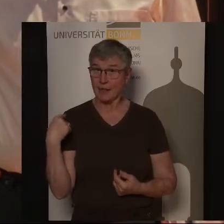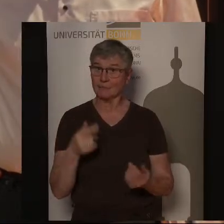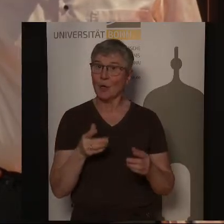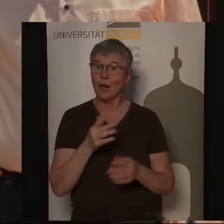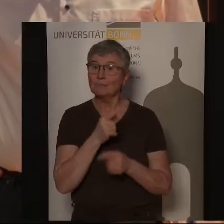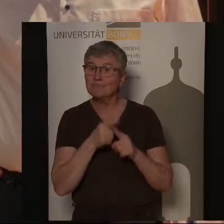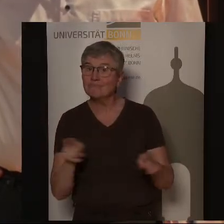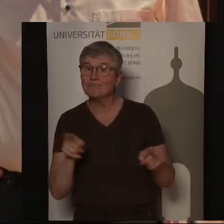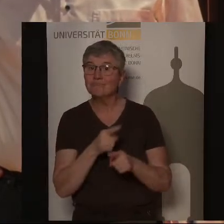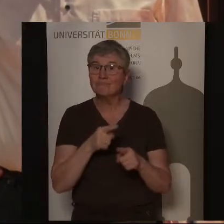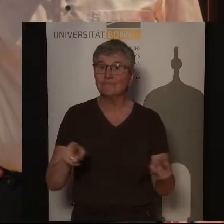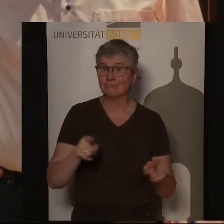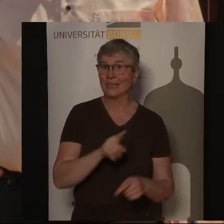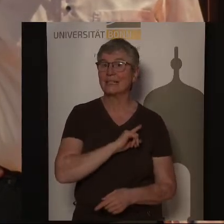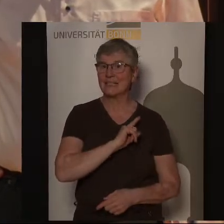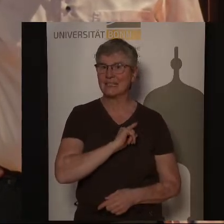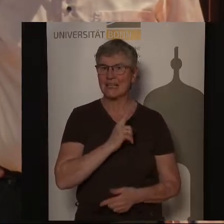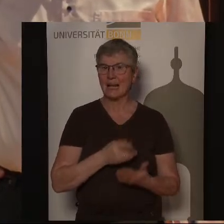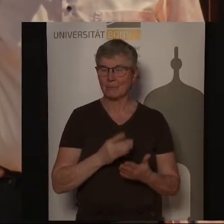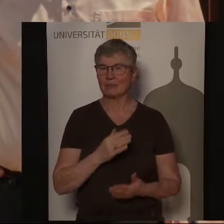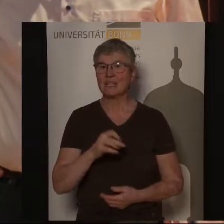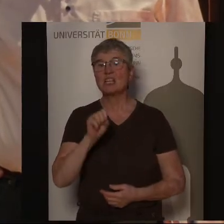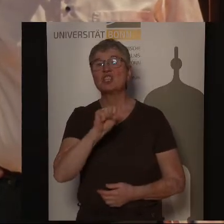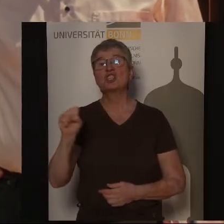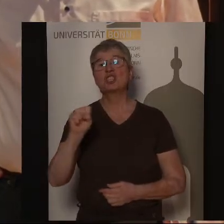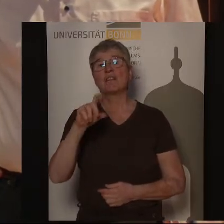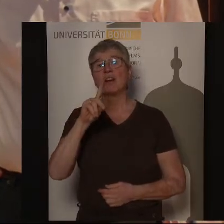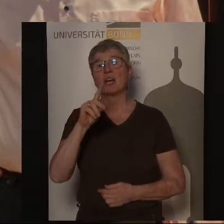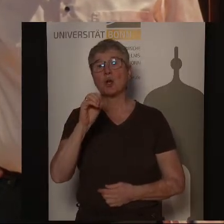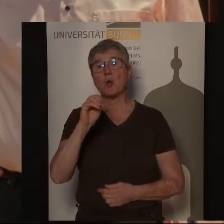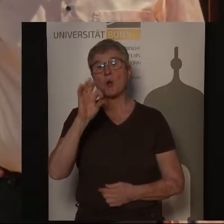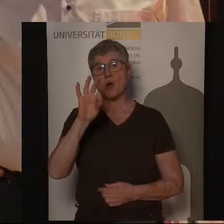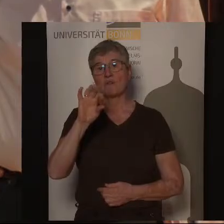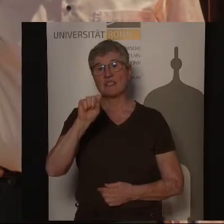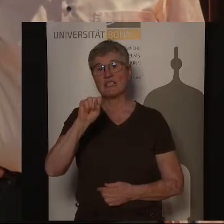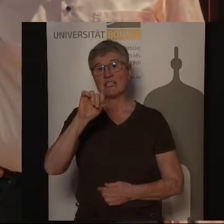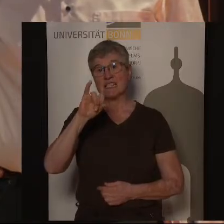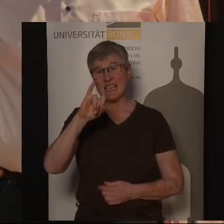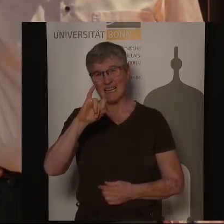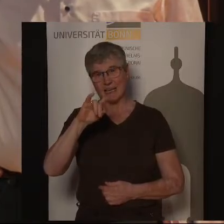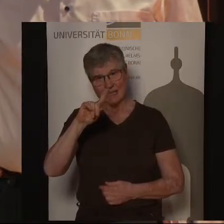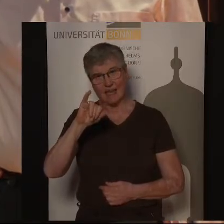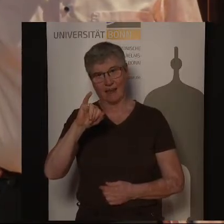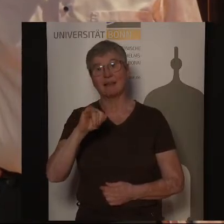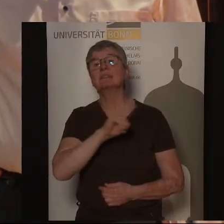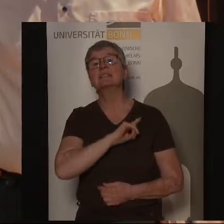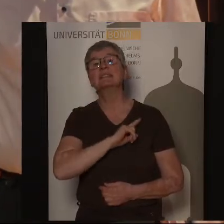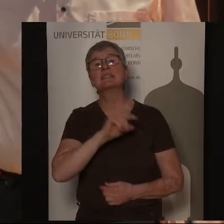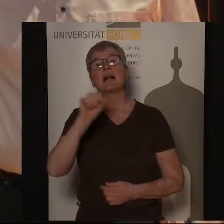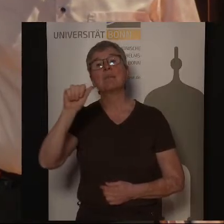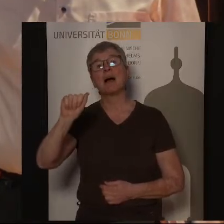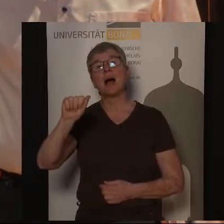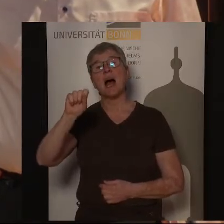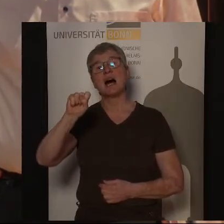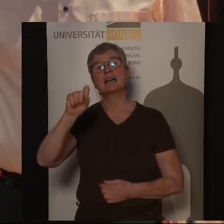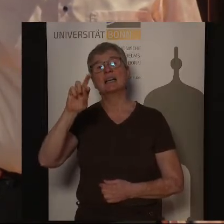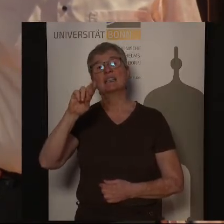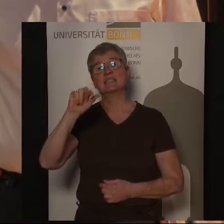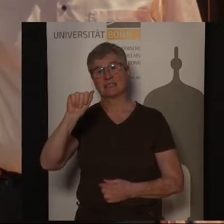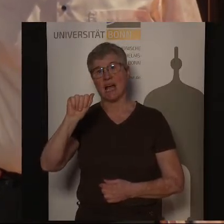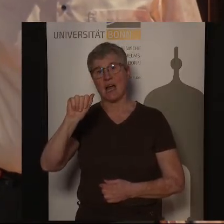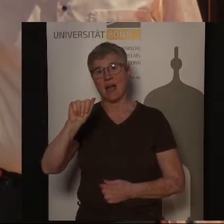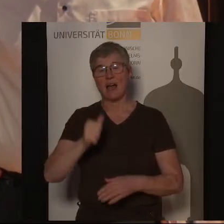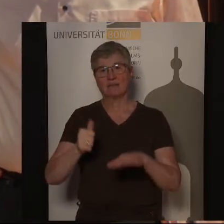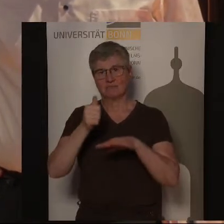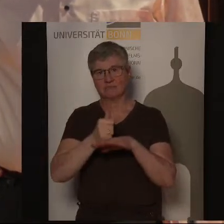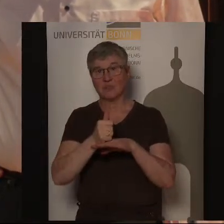choir for this little song. I'm John Bonkowski. I'm the head of the General Students Committee,